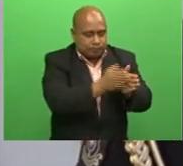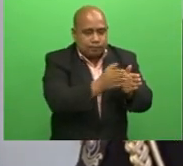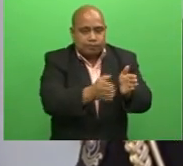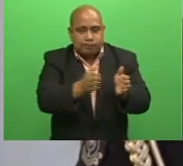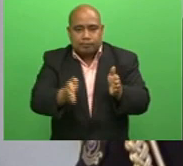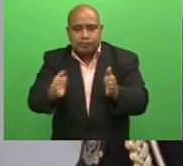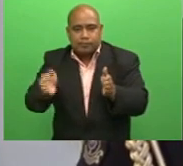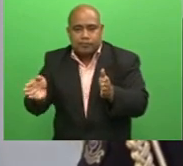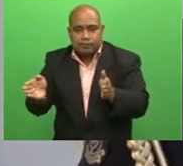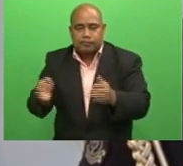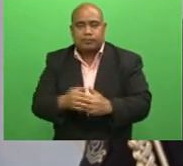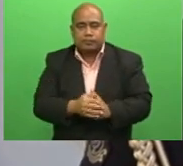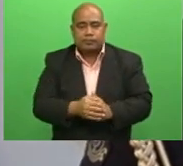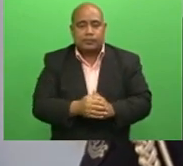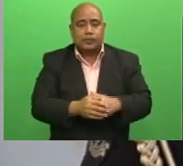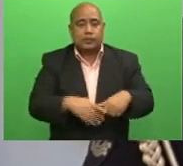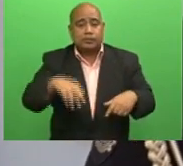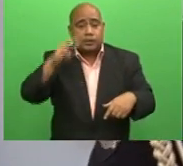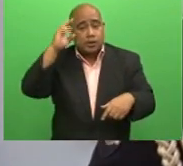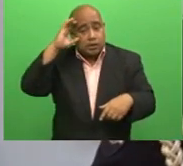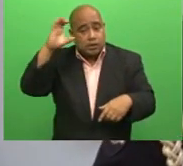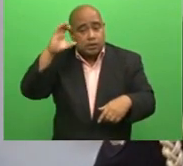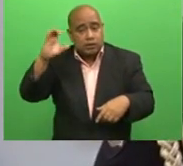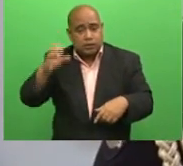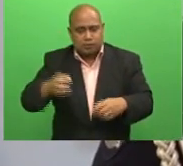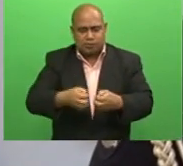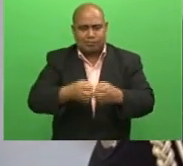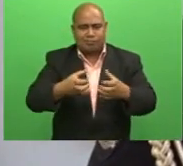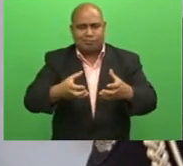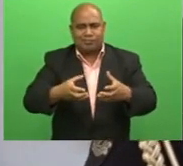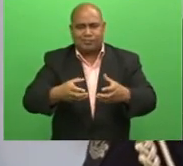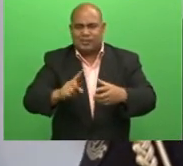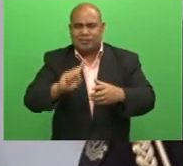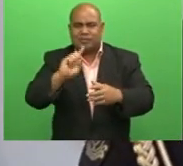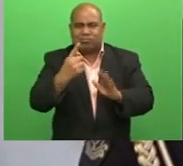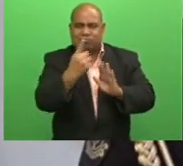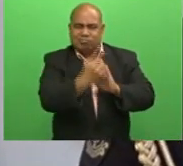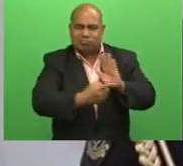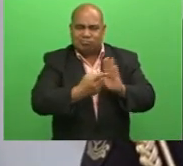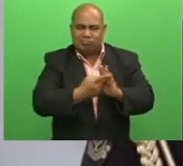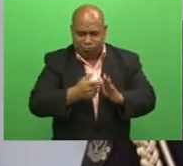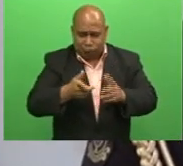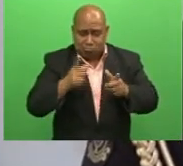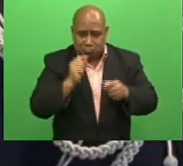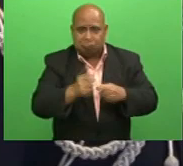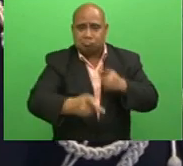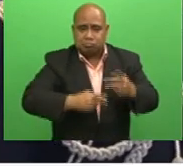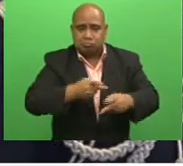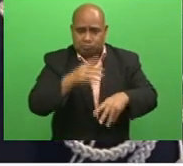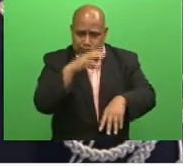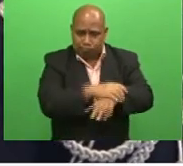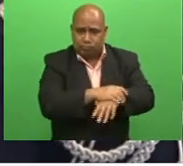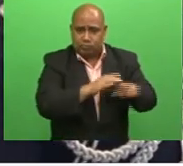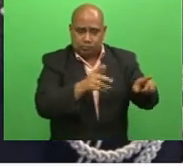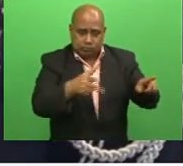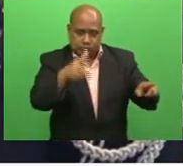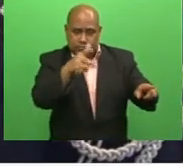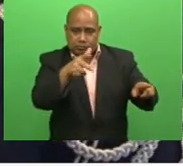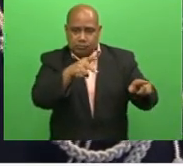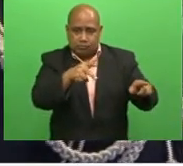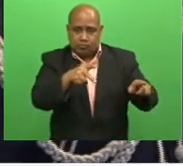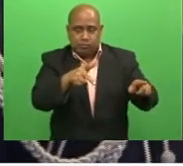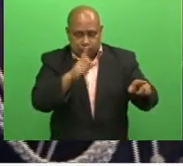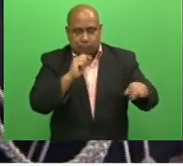nationwide expansion and piloting of the first-hour procedure and video recording facilities. New Zealand High Commissioner to